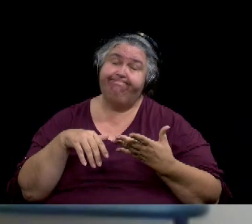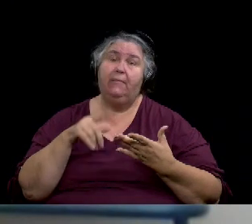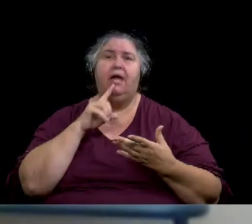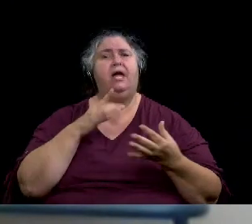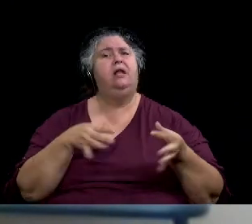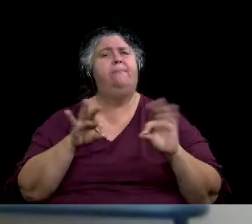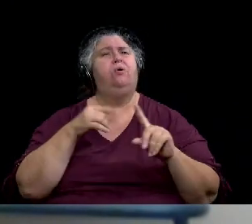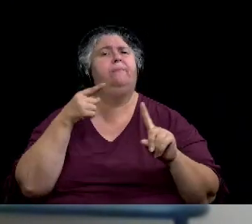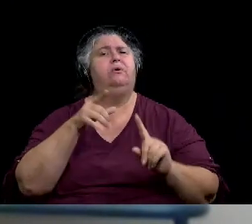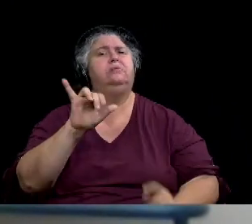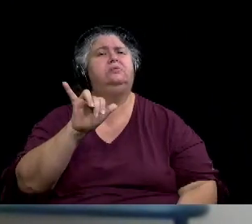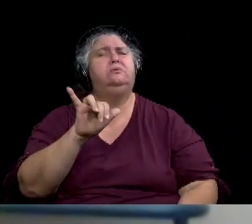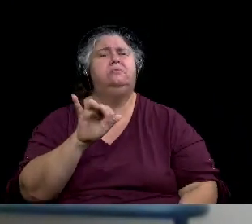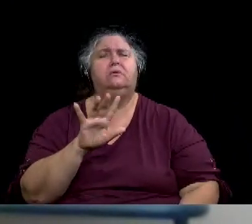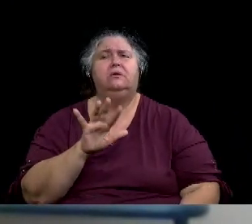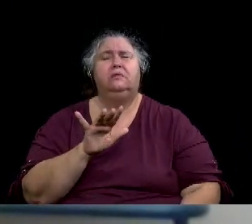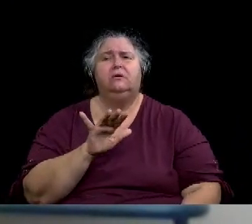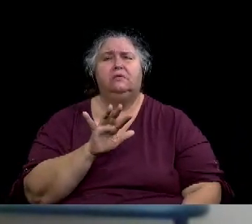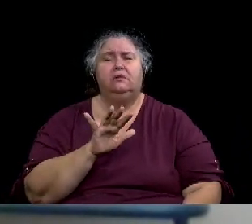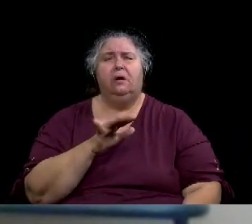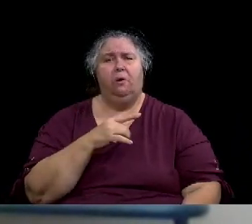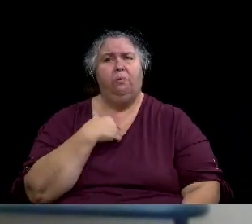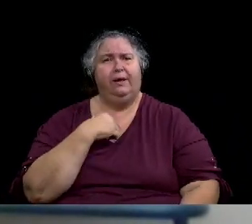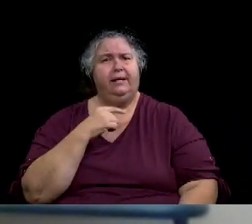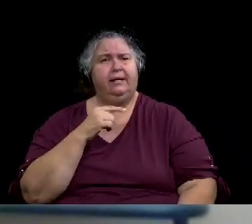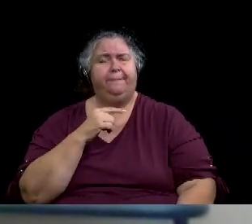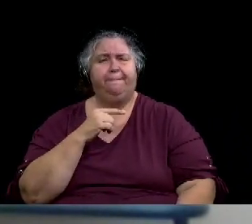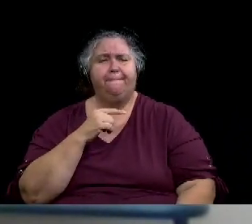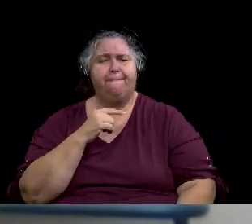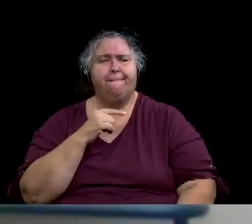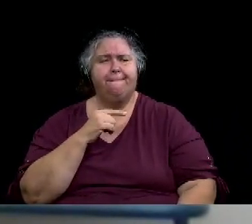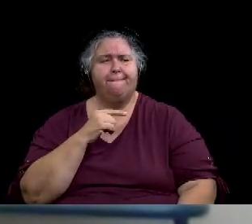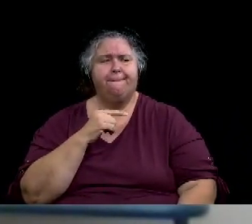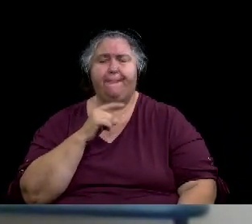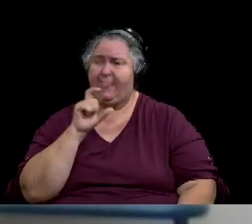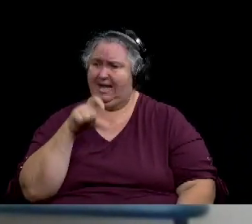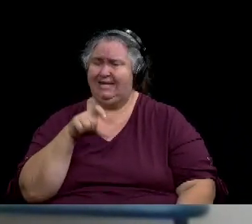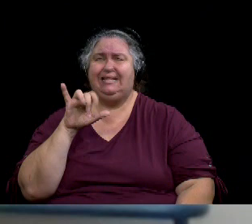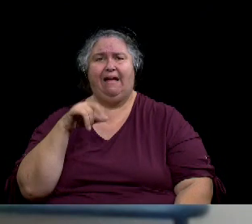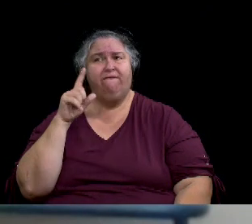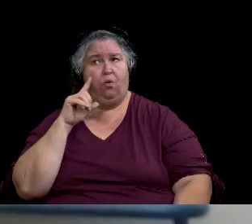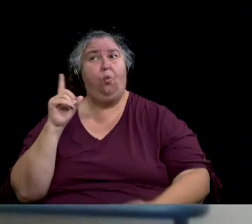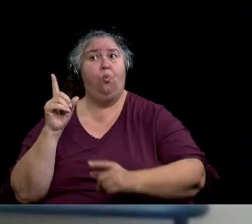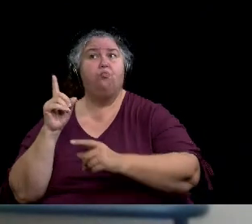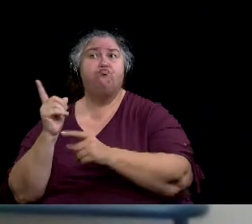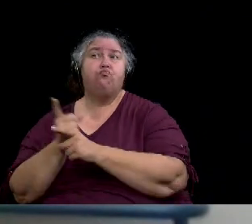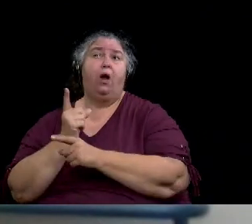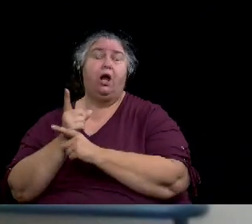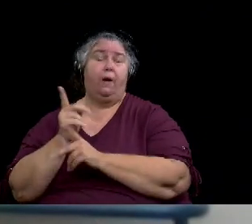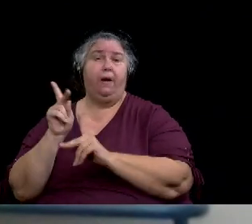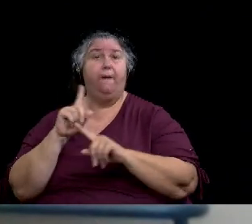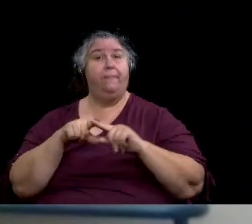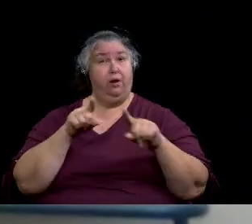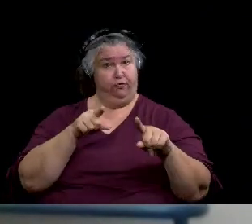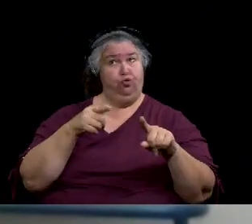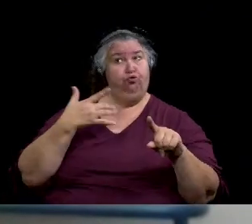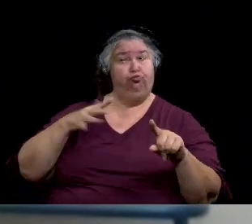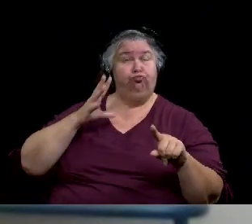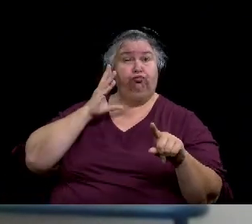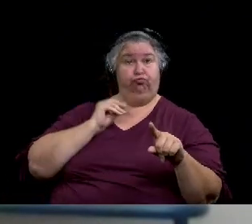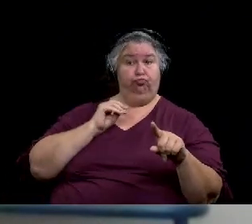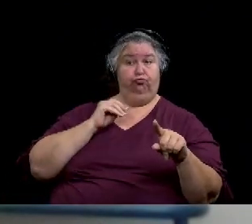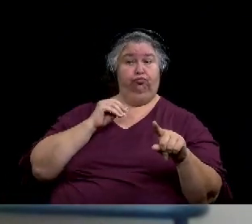as mentioned. We definitely need these for regular patients, but also if you've had COVID and have